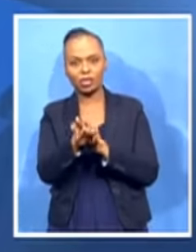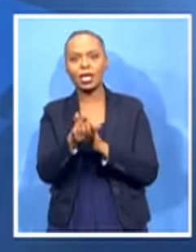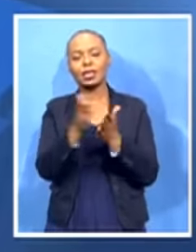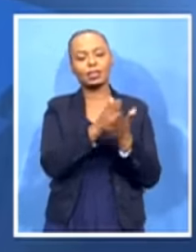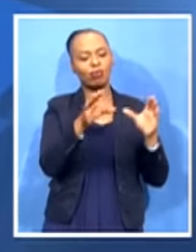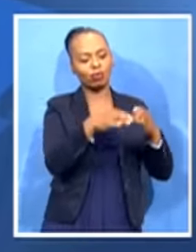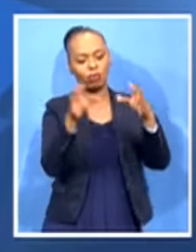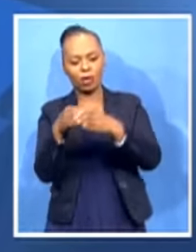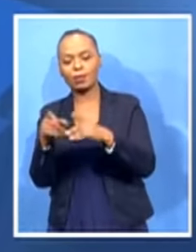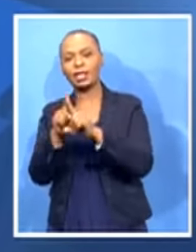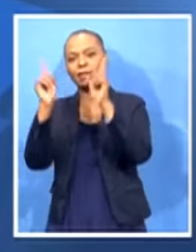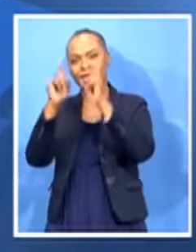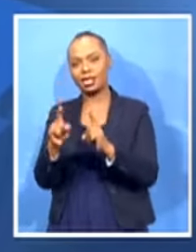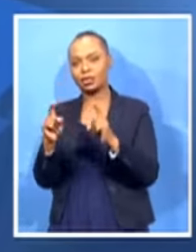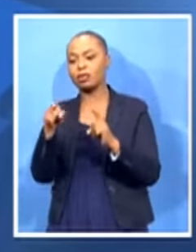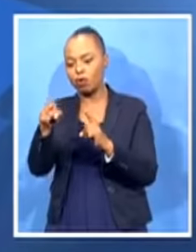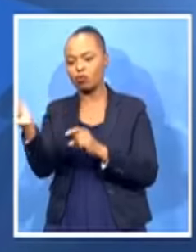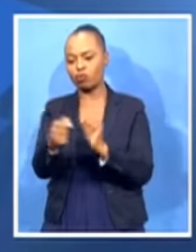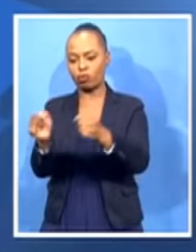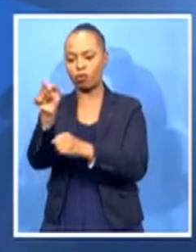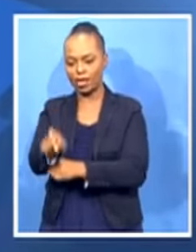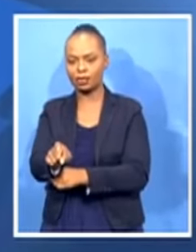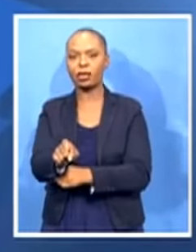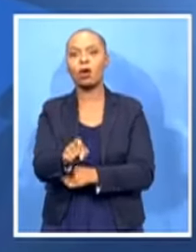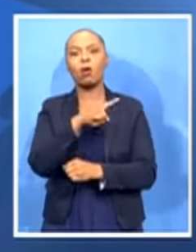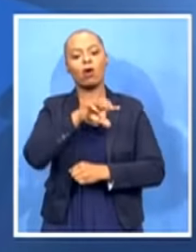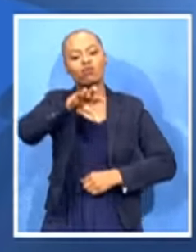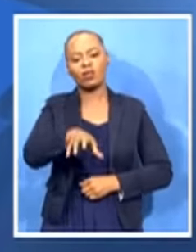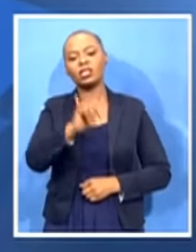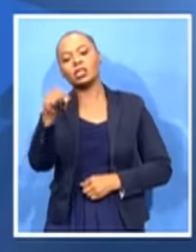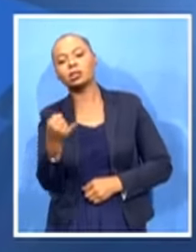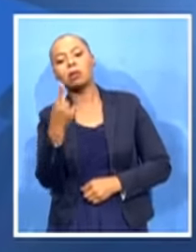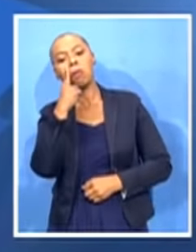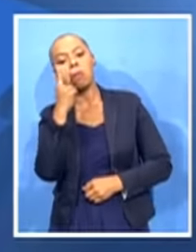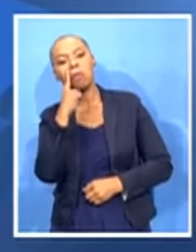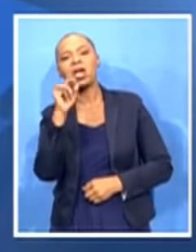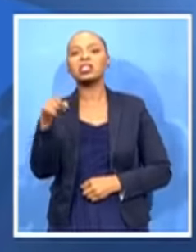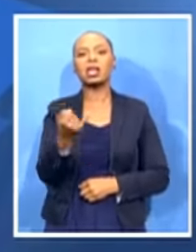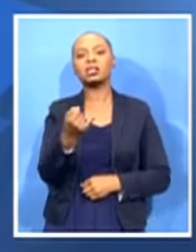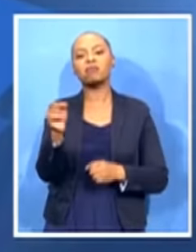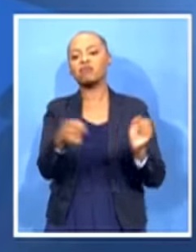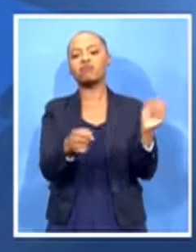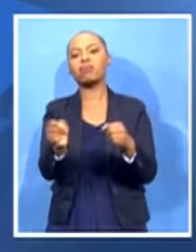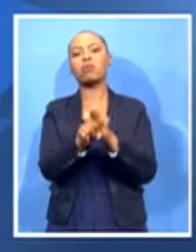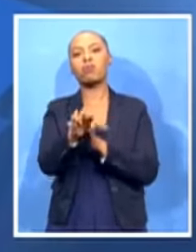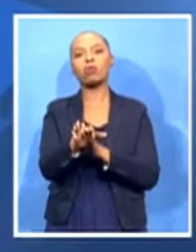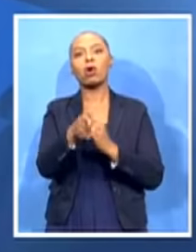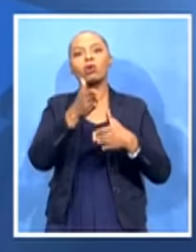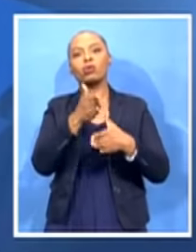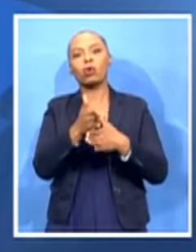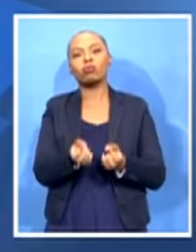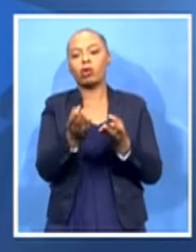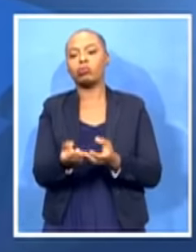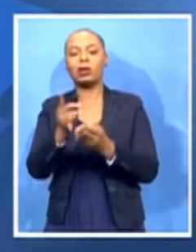So as a province, we're not only looking at filling vacancies, but also we're looking at creating enough capacity,